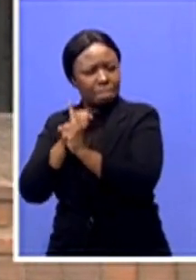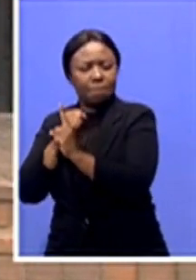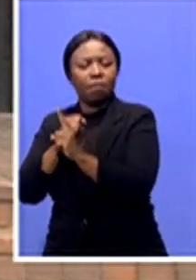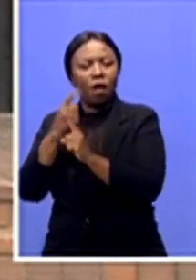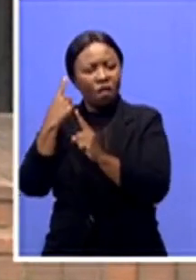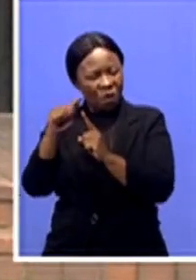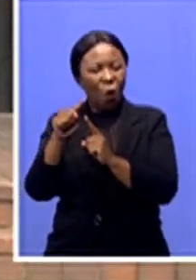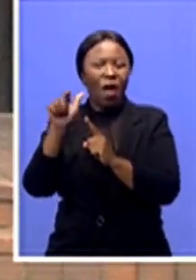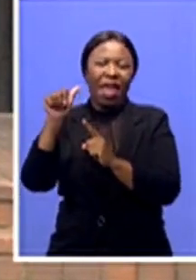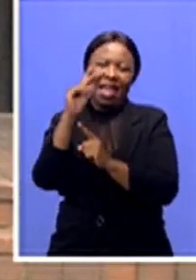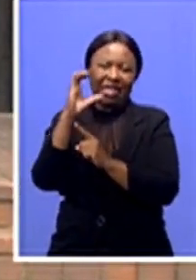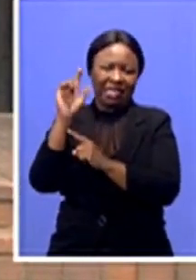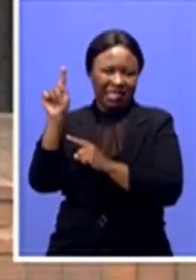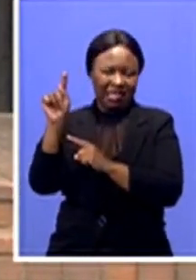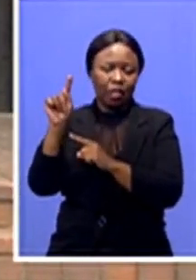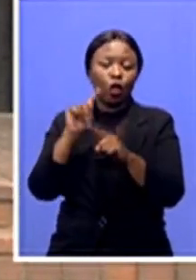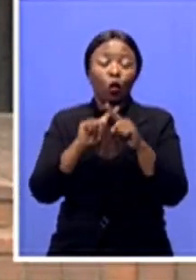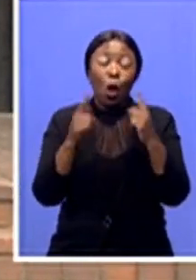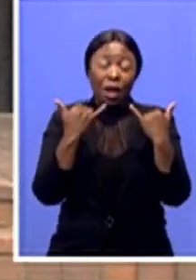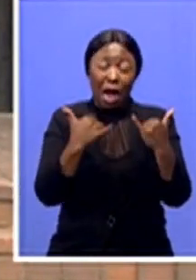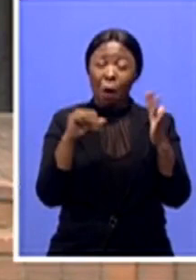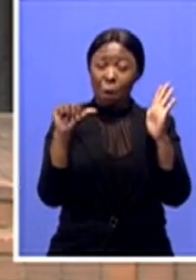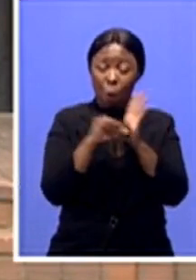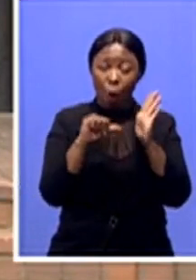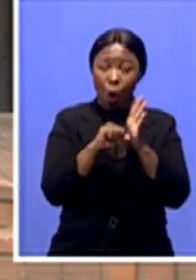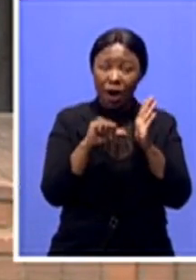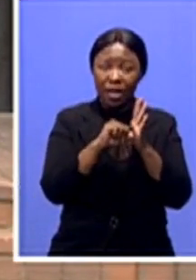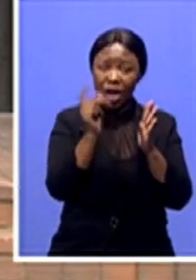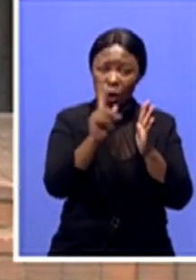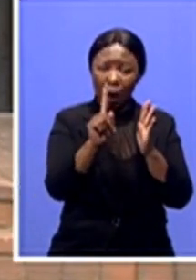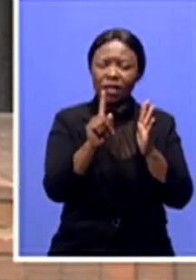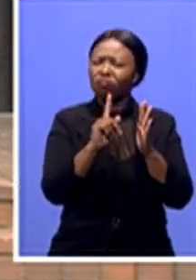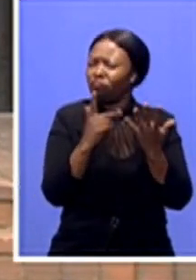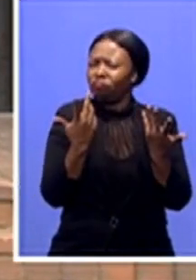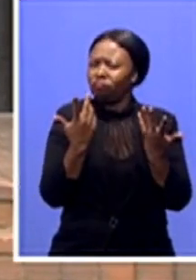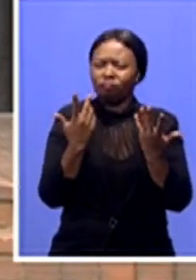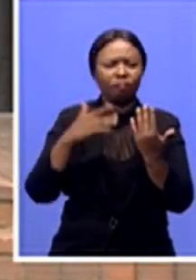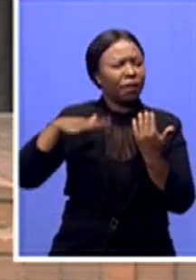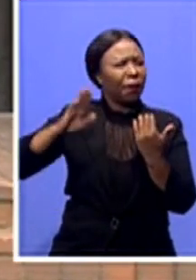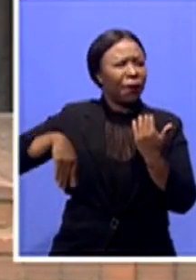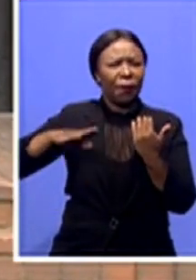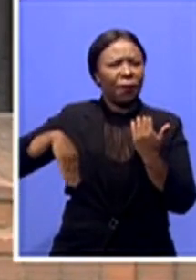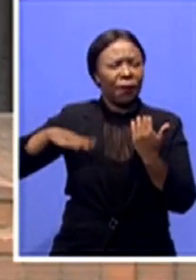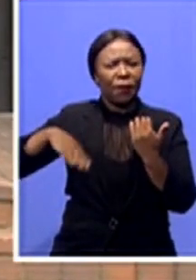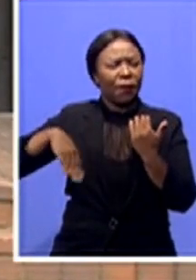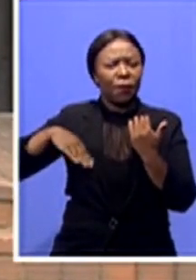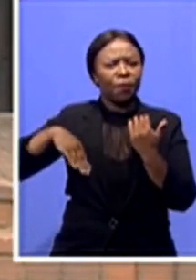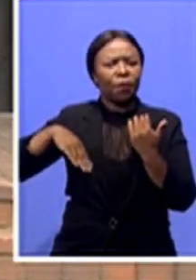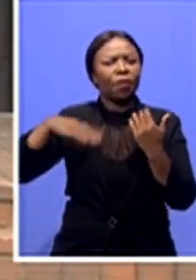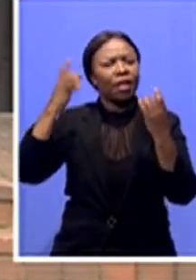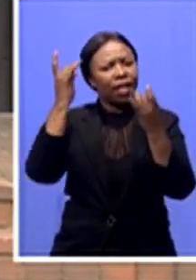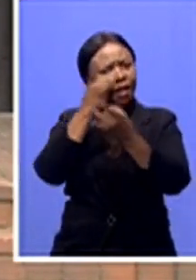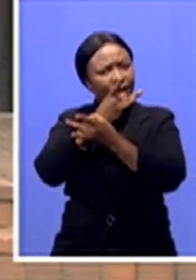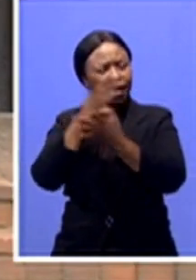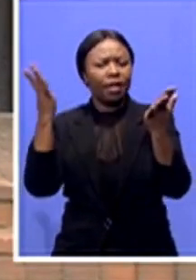here, Blaine, they have not yet indicated when they will be announcing the mayoral candidates of all 8